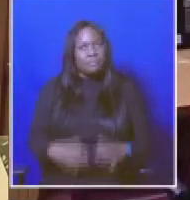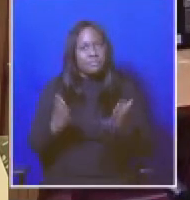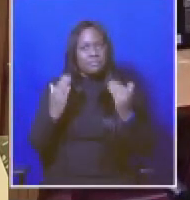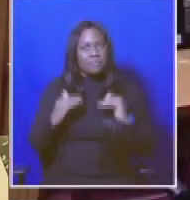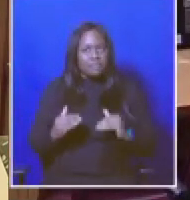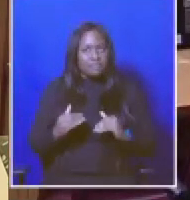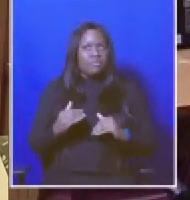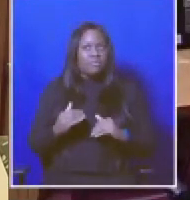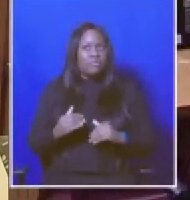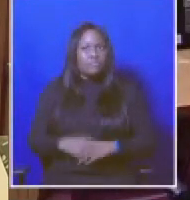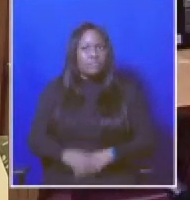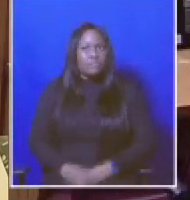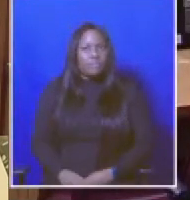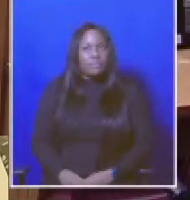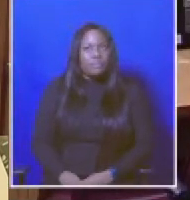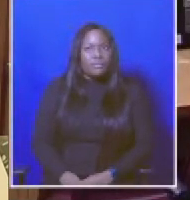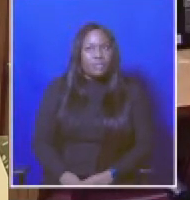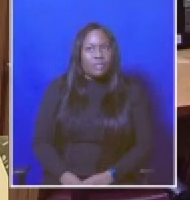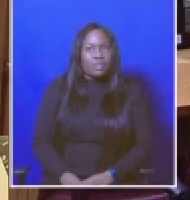Taffin.